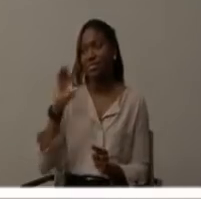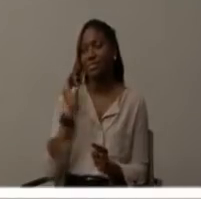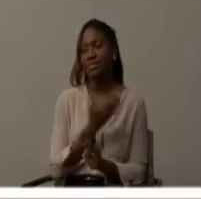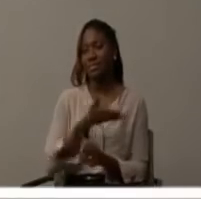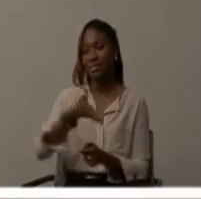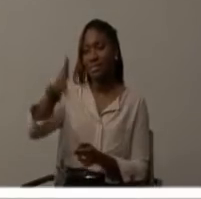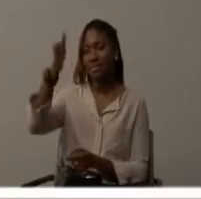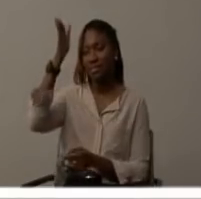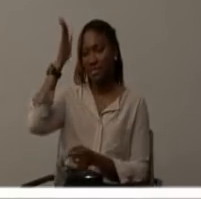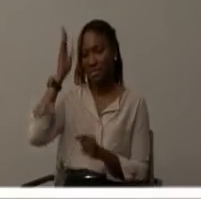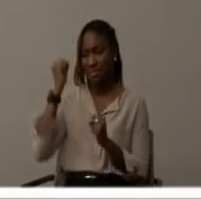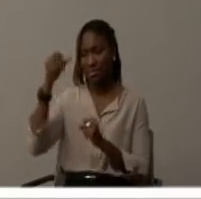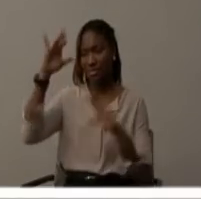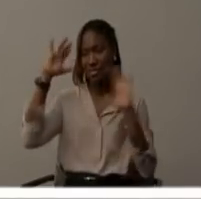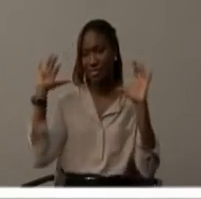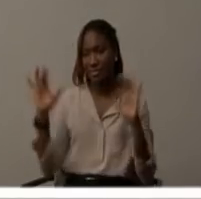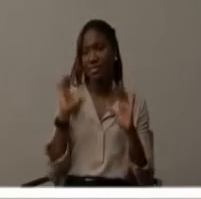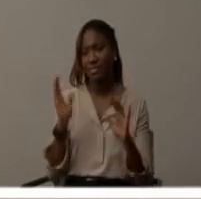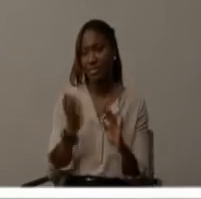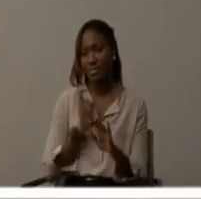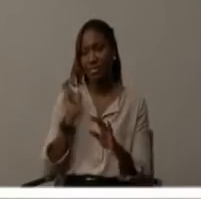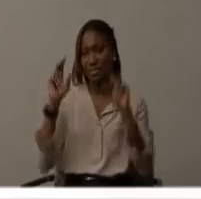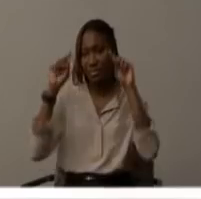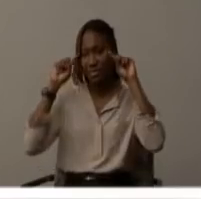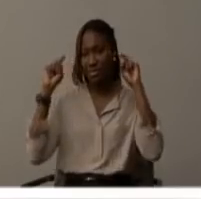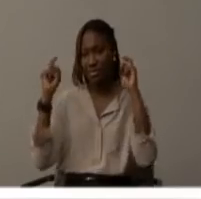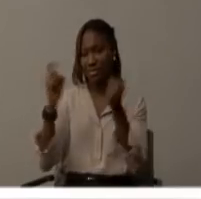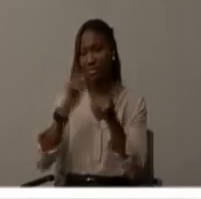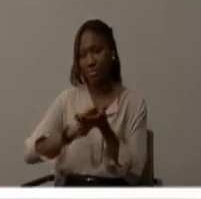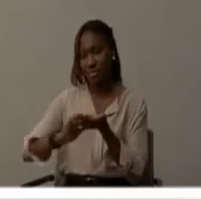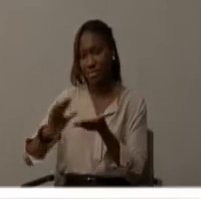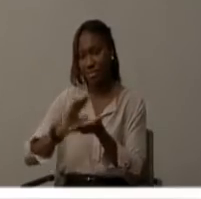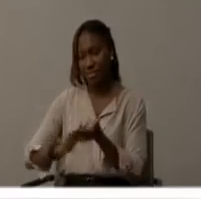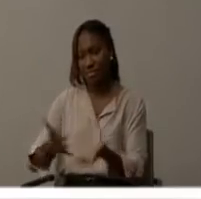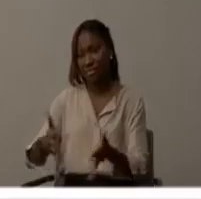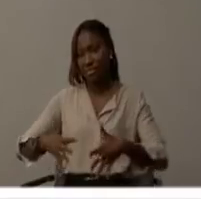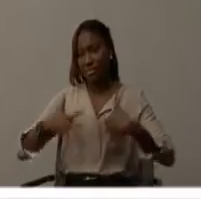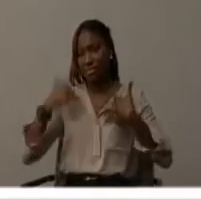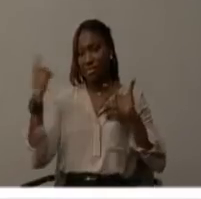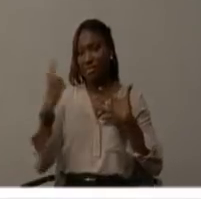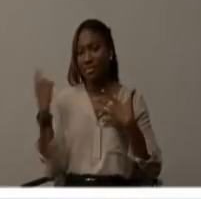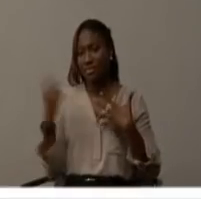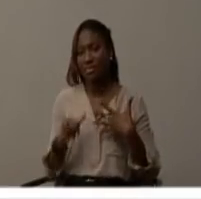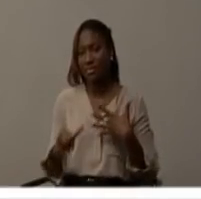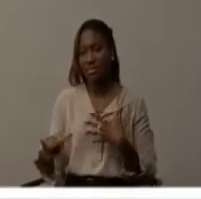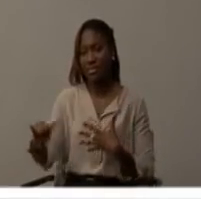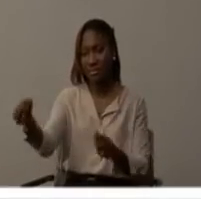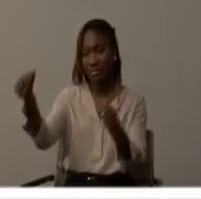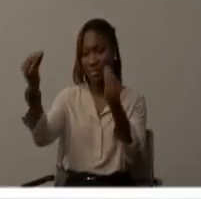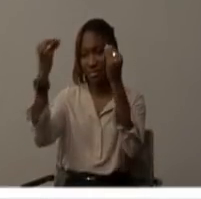Lord our God. May Almighty God have mercy on us, forgive us our sins, and bring us to everlasting life. Amen.